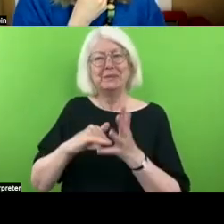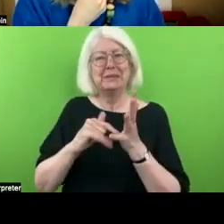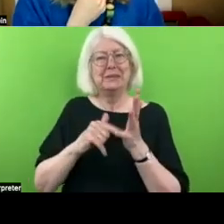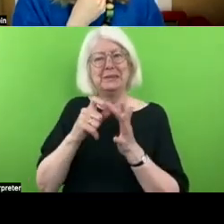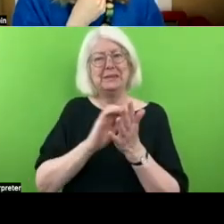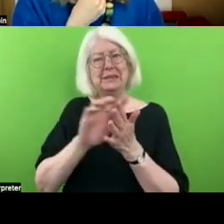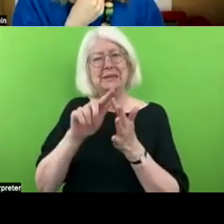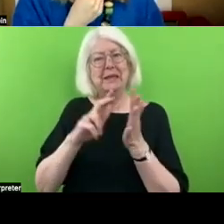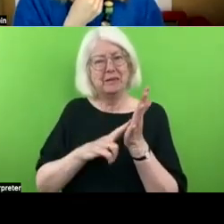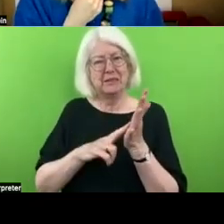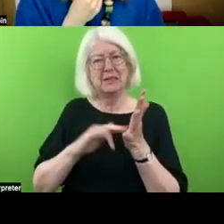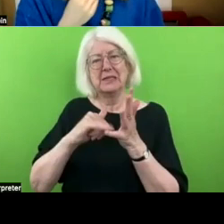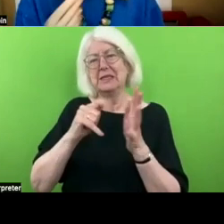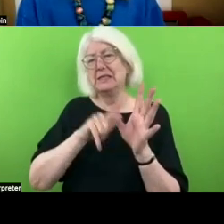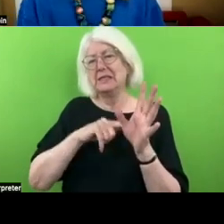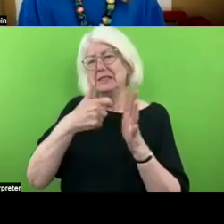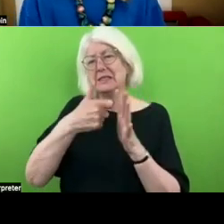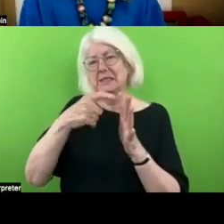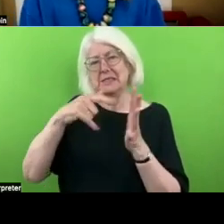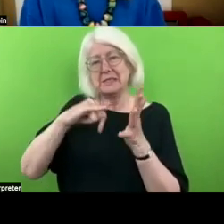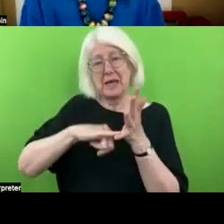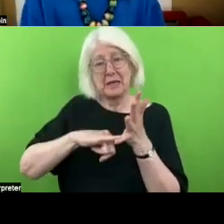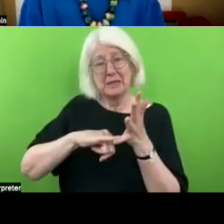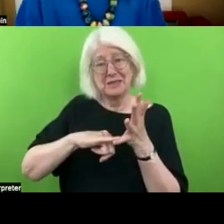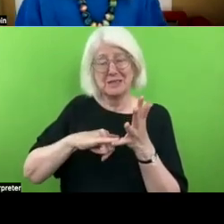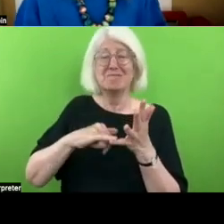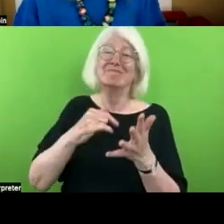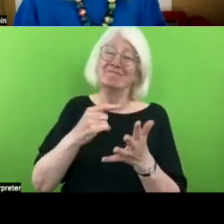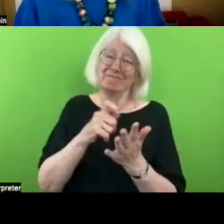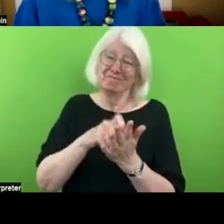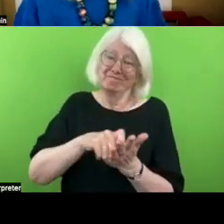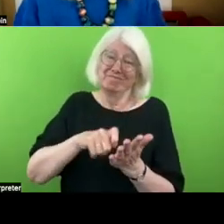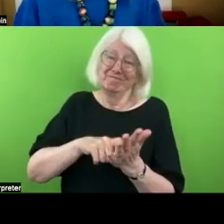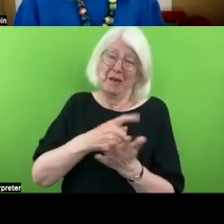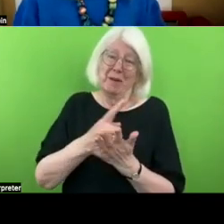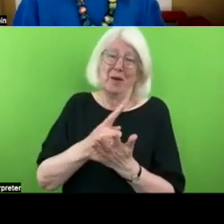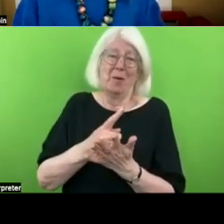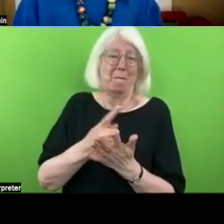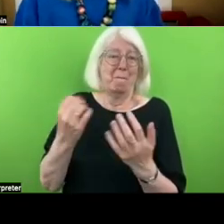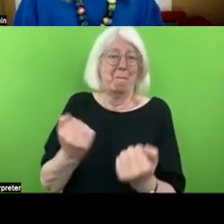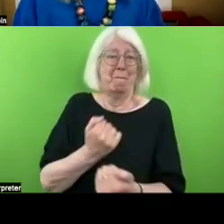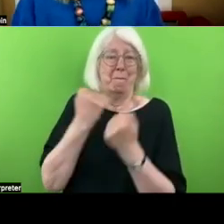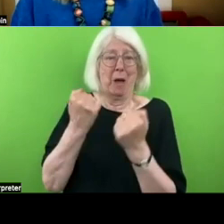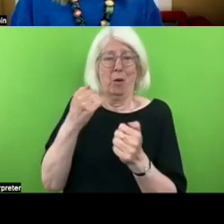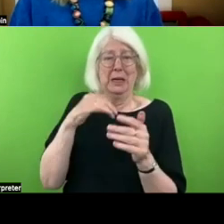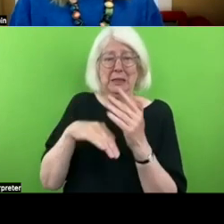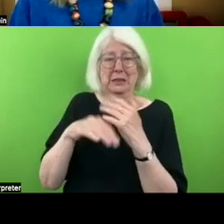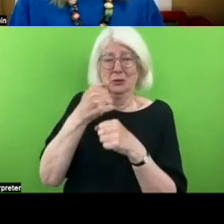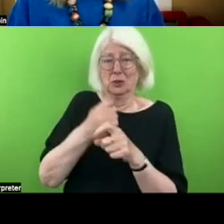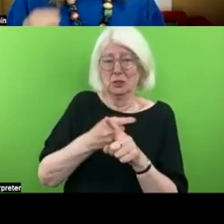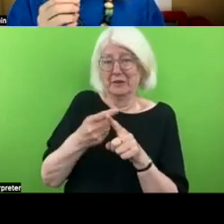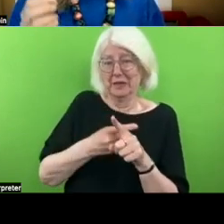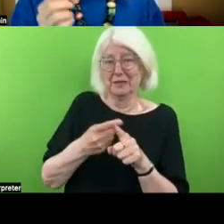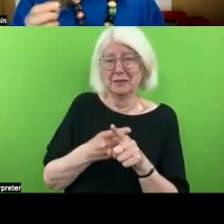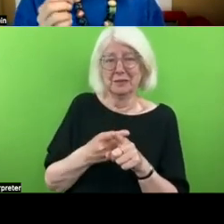Sykes, and he talked about power in the Church of England. Sorry, I need to bring my slide down.